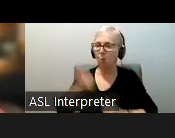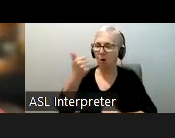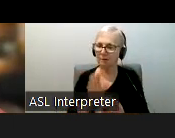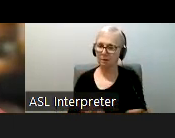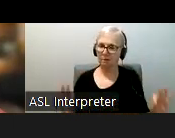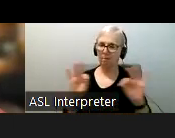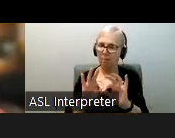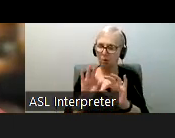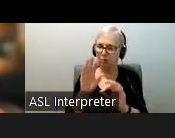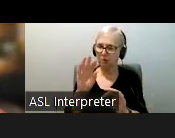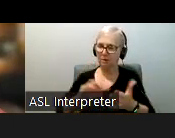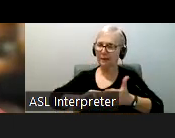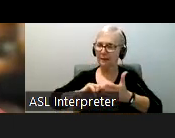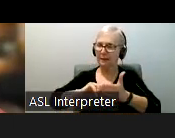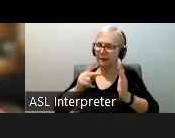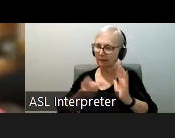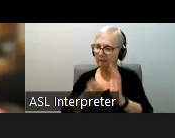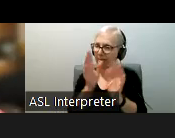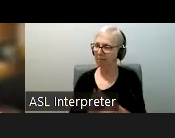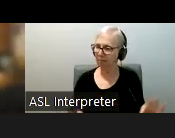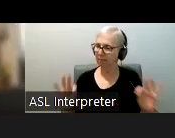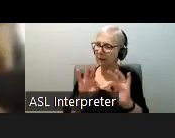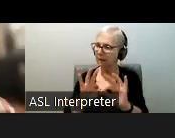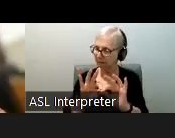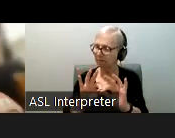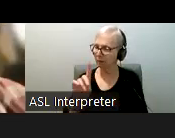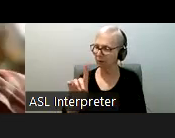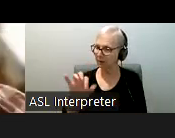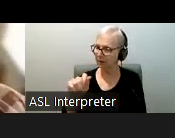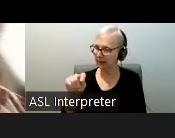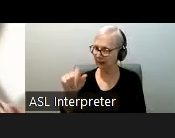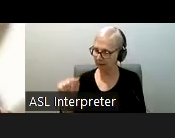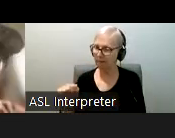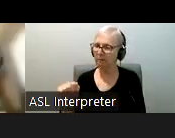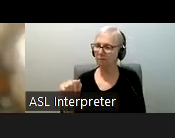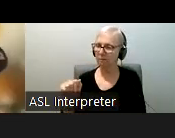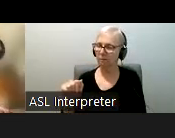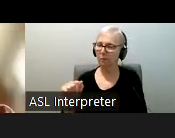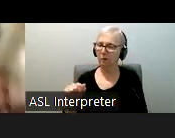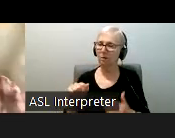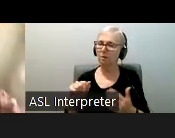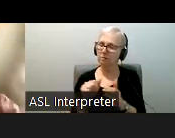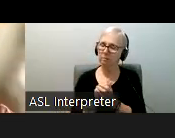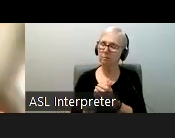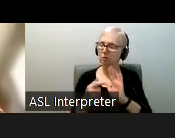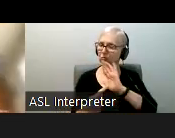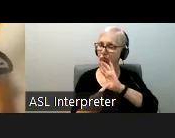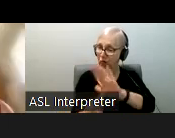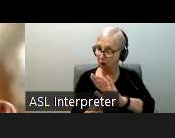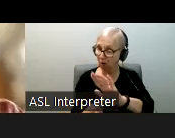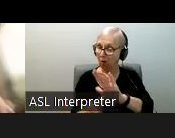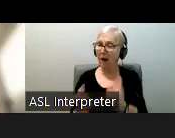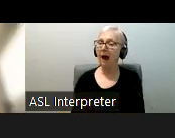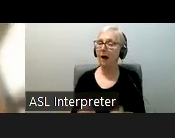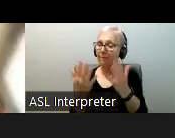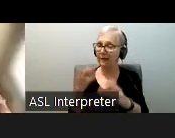meaningful data, or should that be flagged to reflect that it came from multiple different sources? I don't